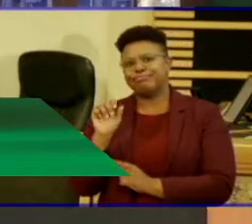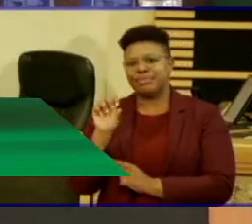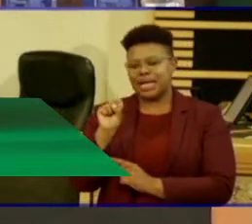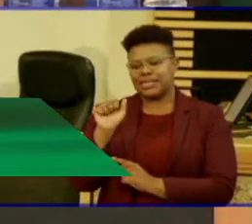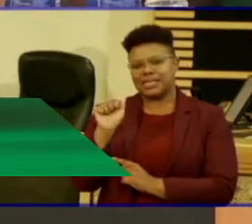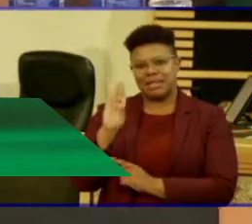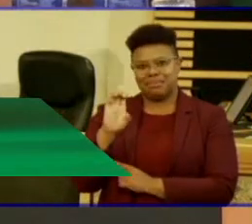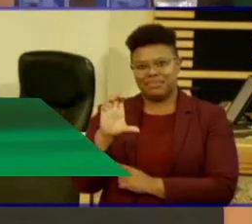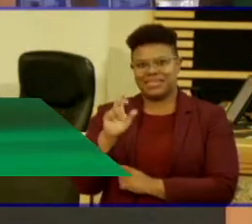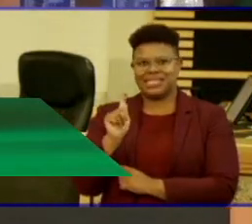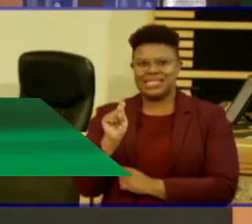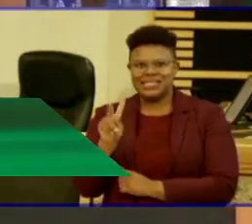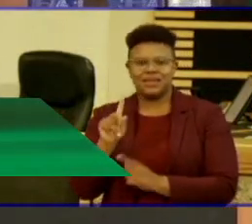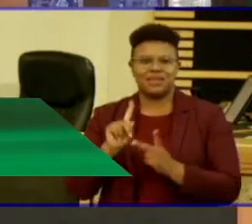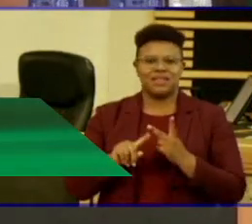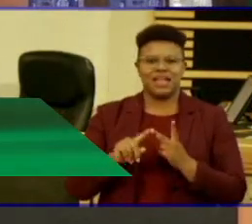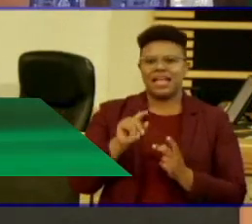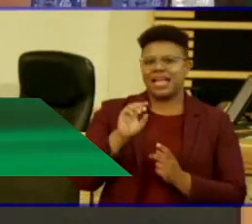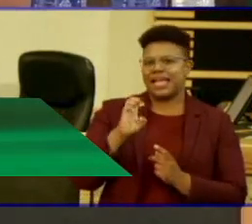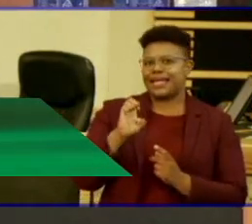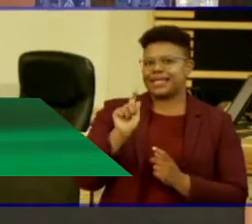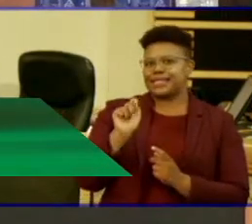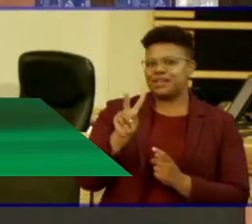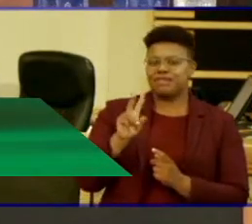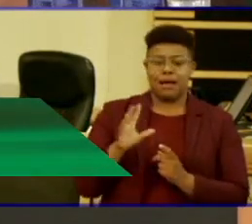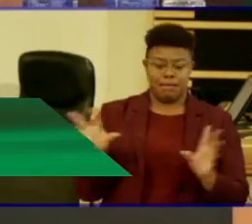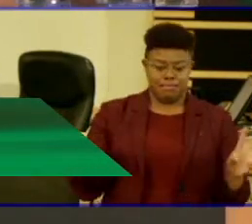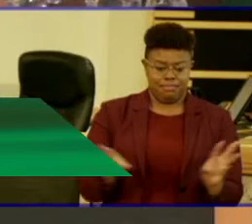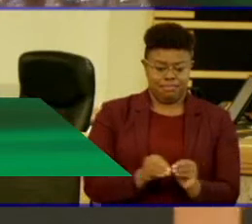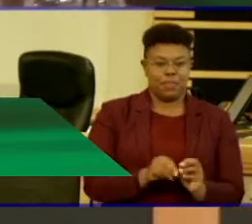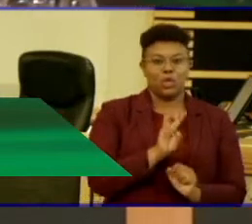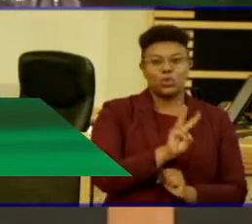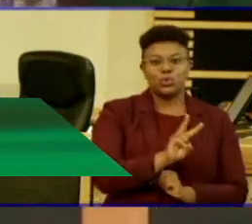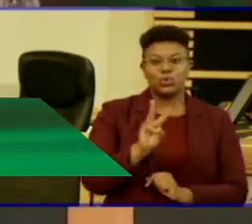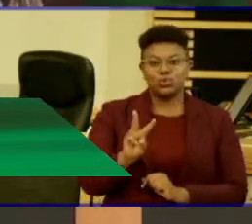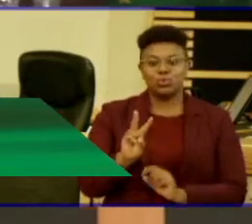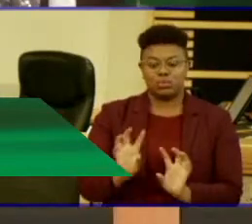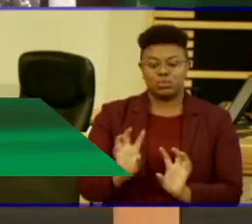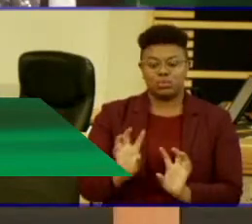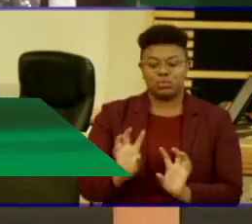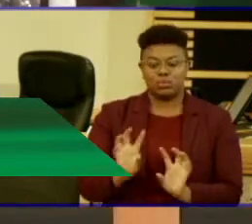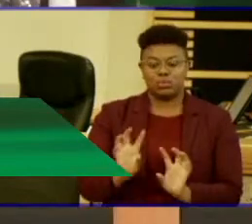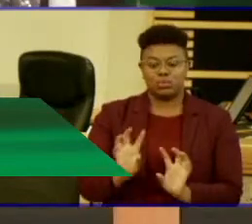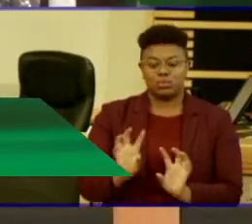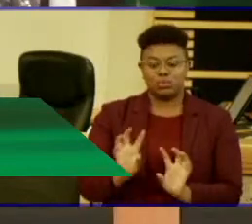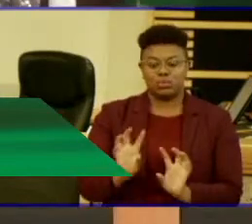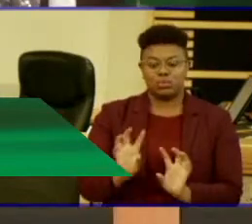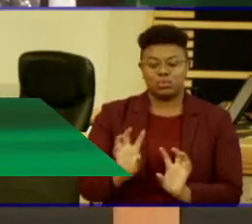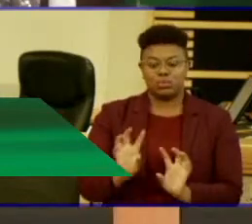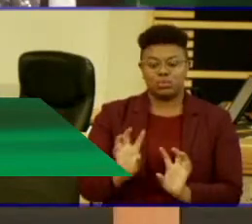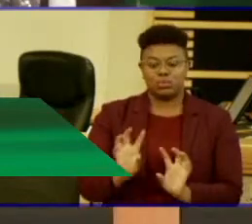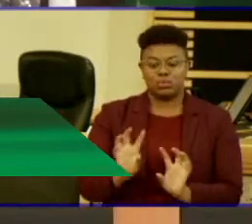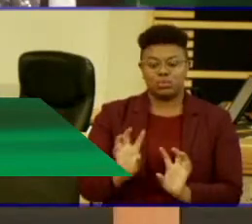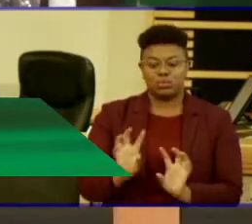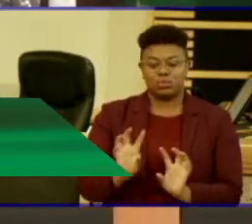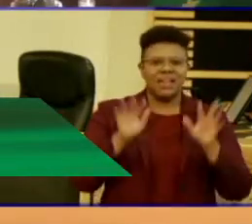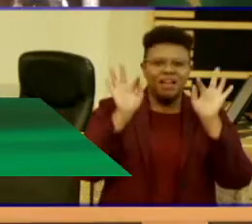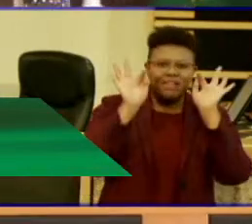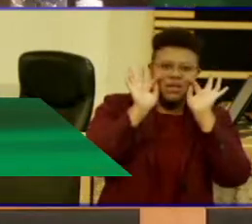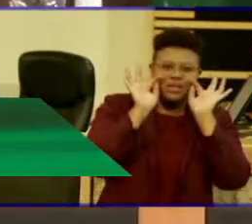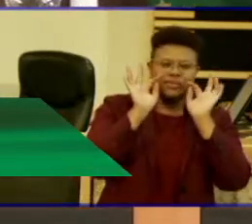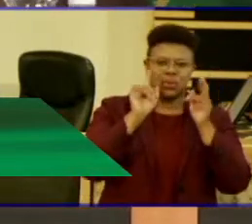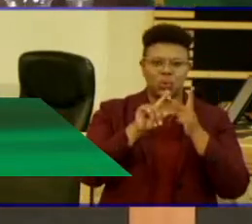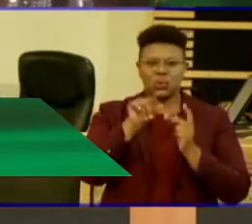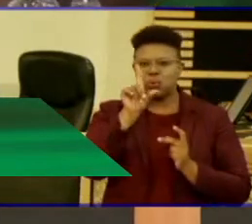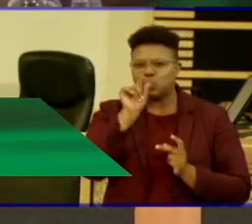and as I have said, our 22 community radio stations, our social networks such as our Facebook, Twitter,